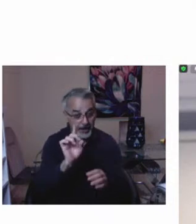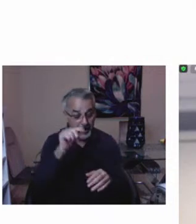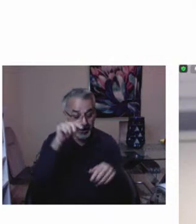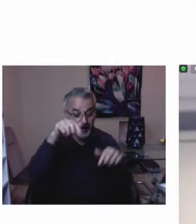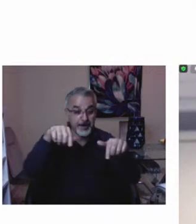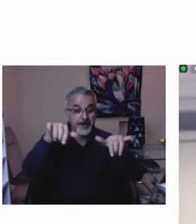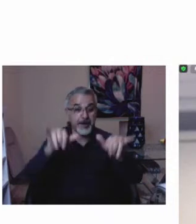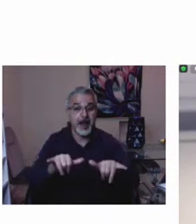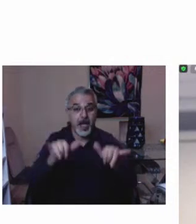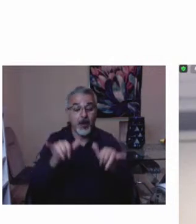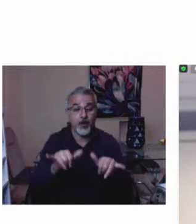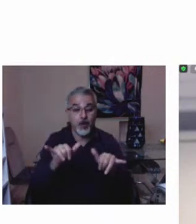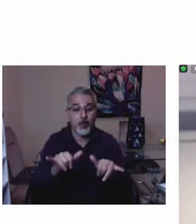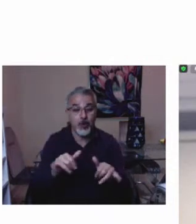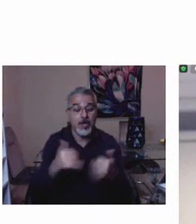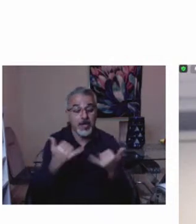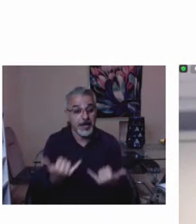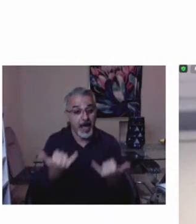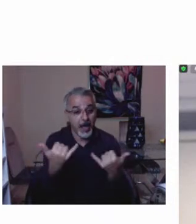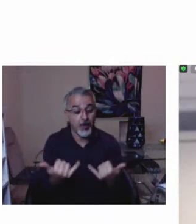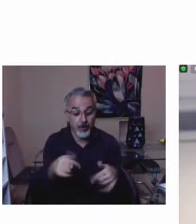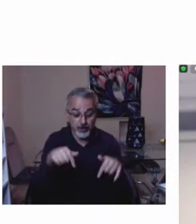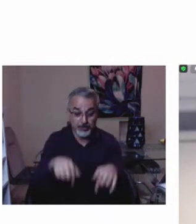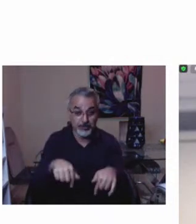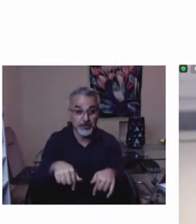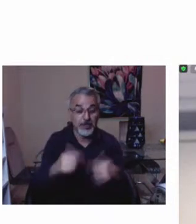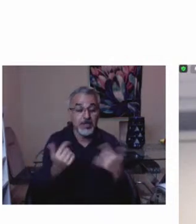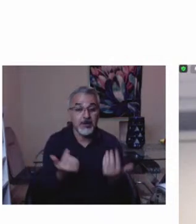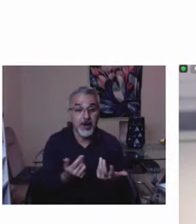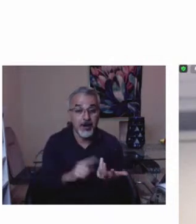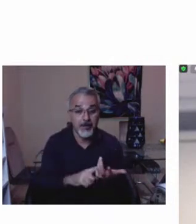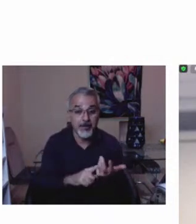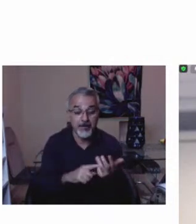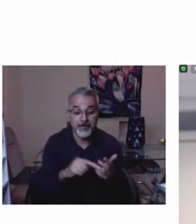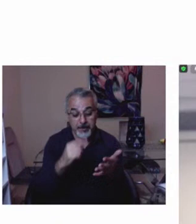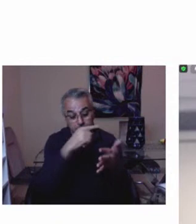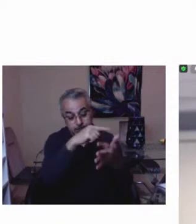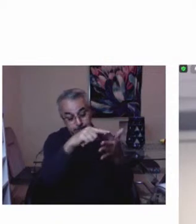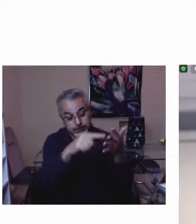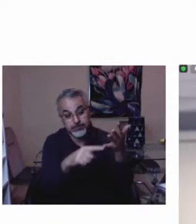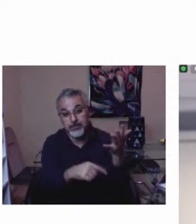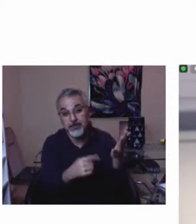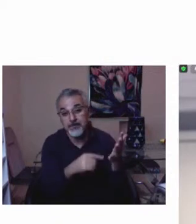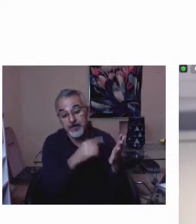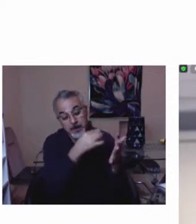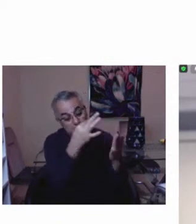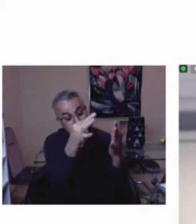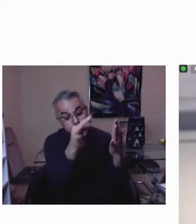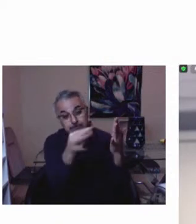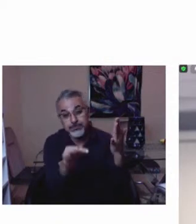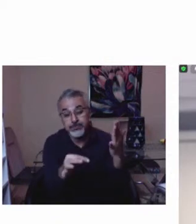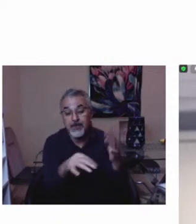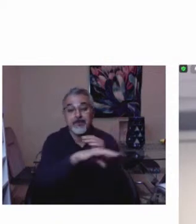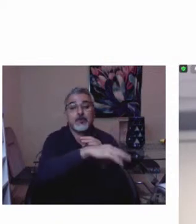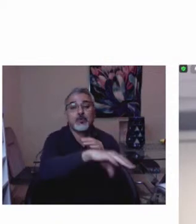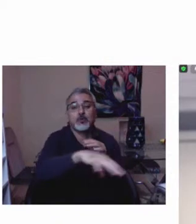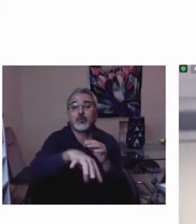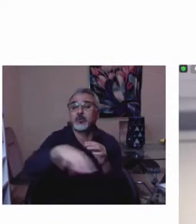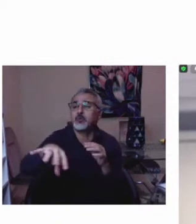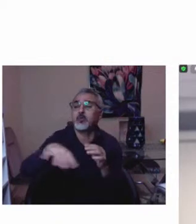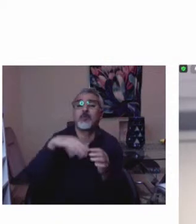Today, there are 119 focal points in the whole United Nations system, particularly on the